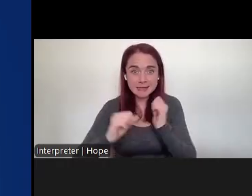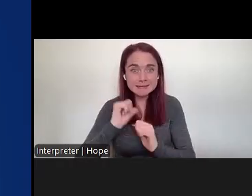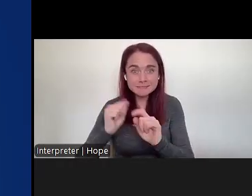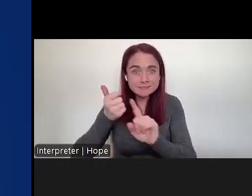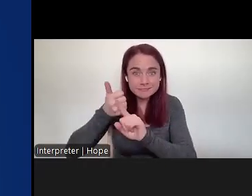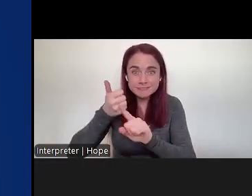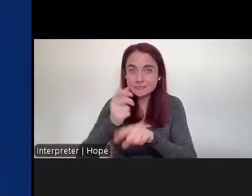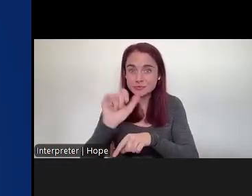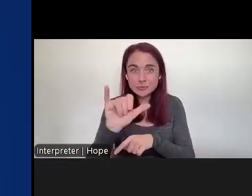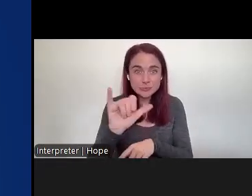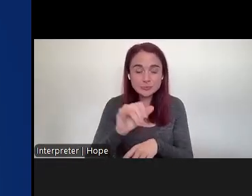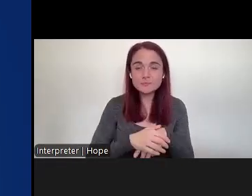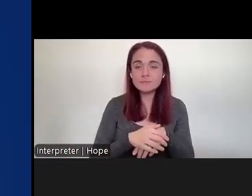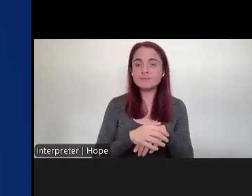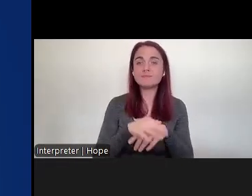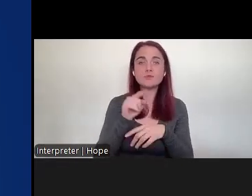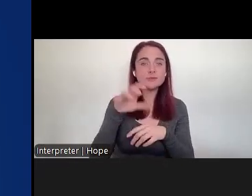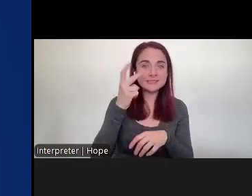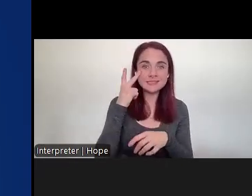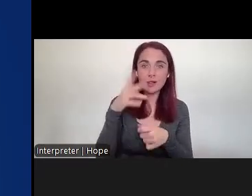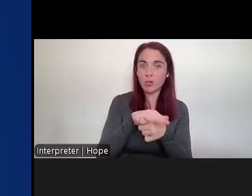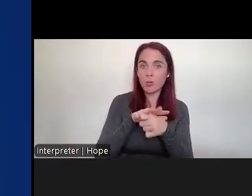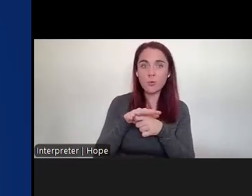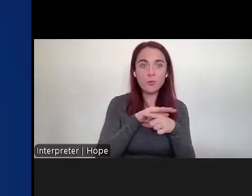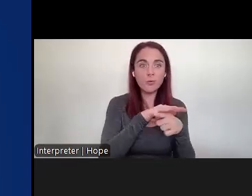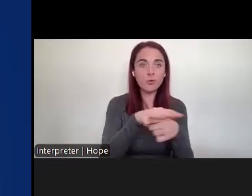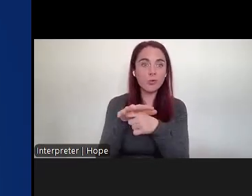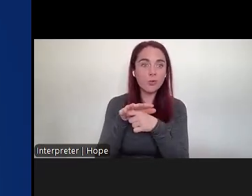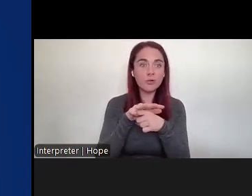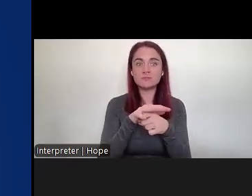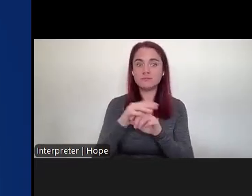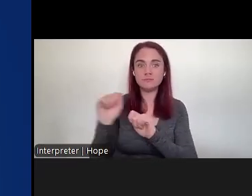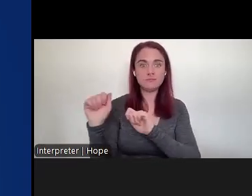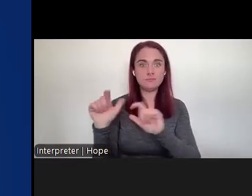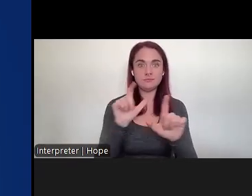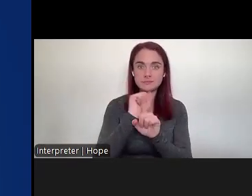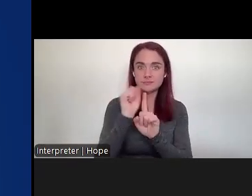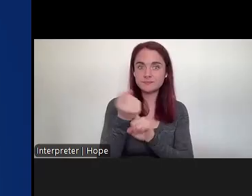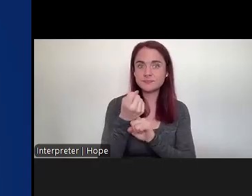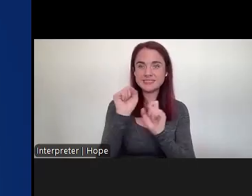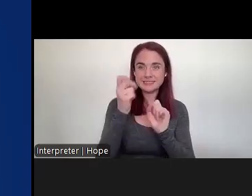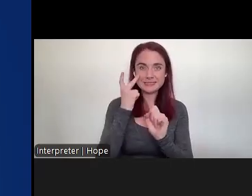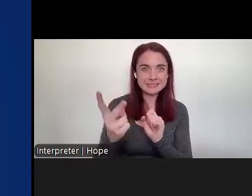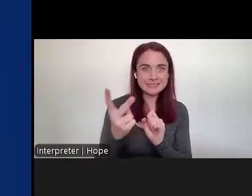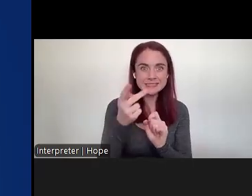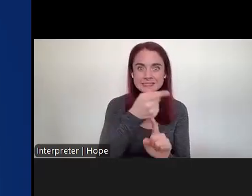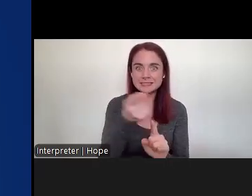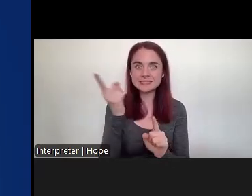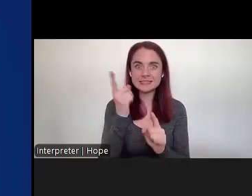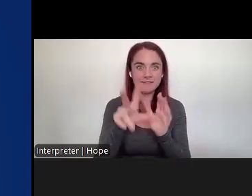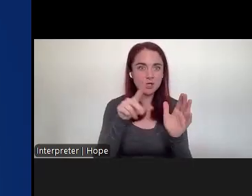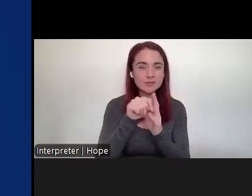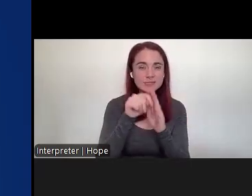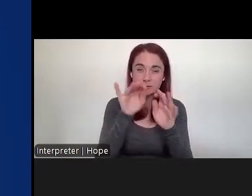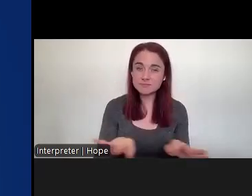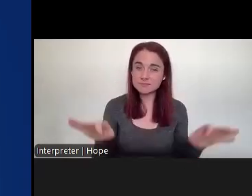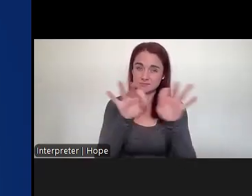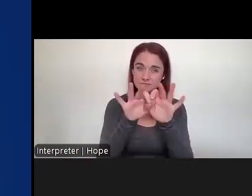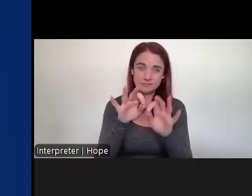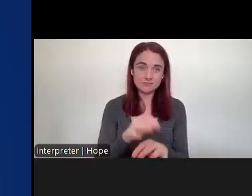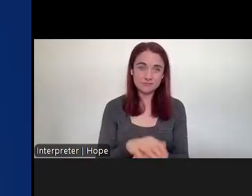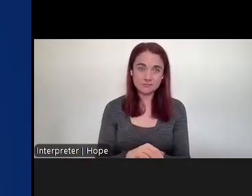You'll see that local scenery was key in the videos as well. We also learned from the parents